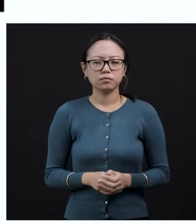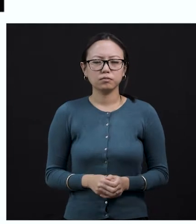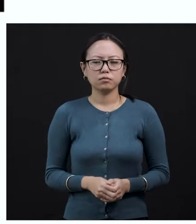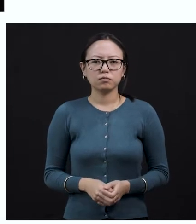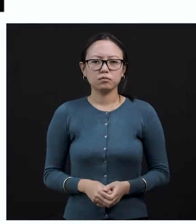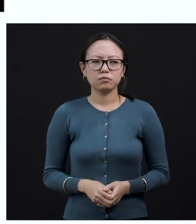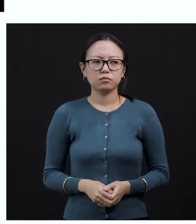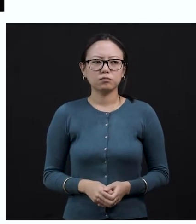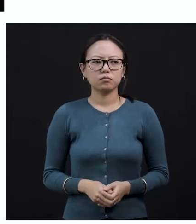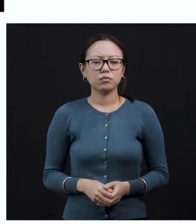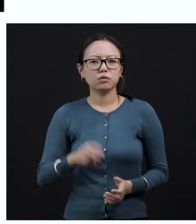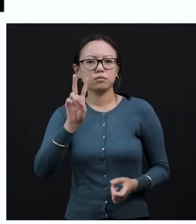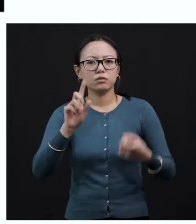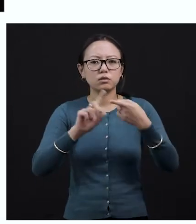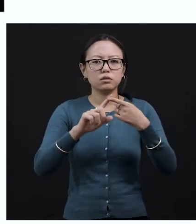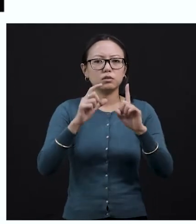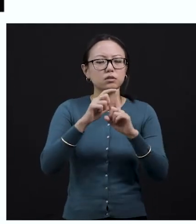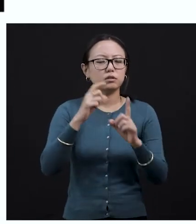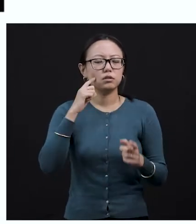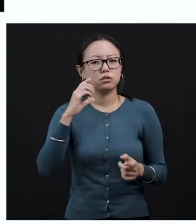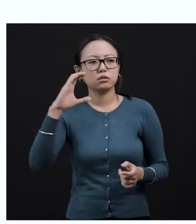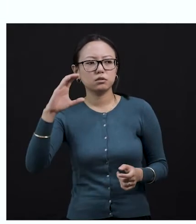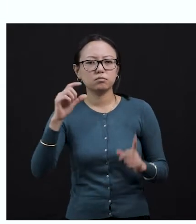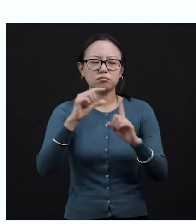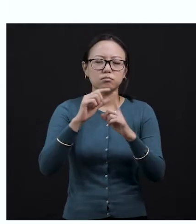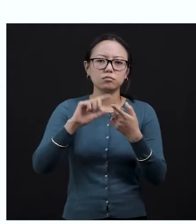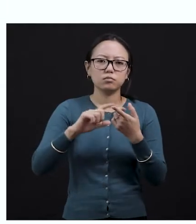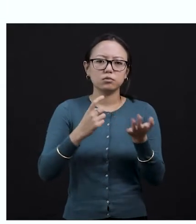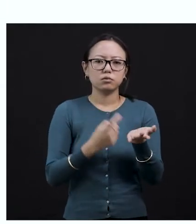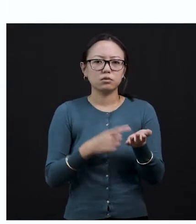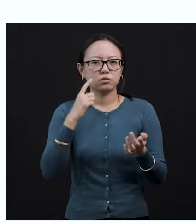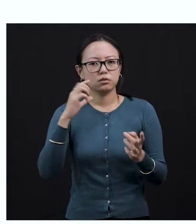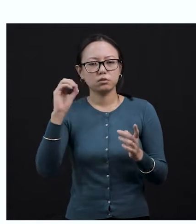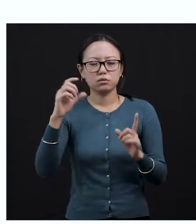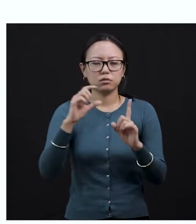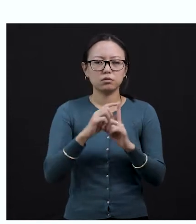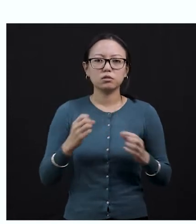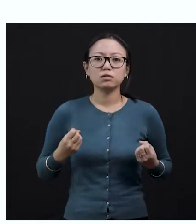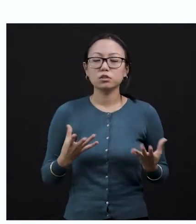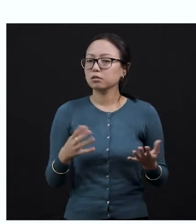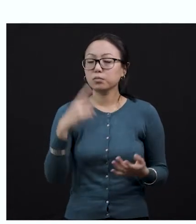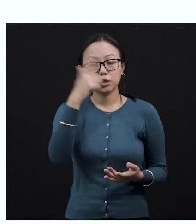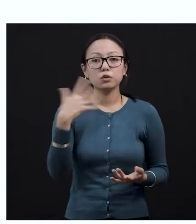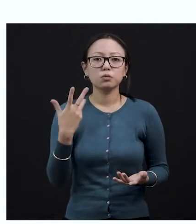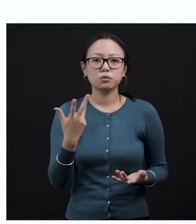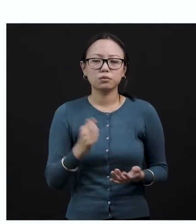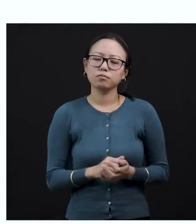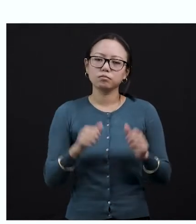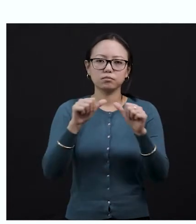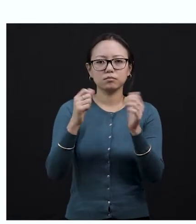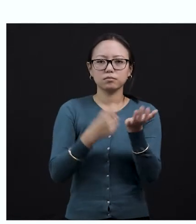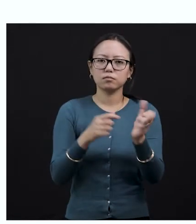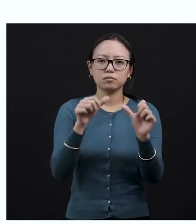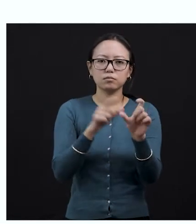all started by the Aryans, okay? So here, what you see here is